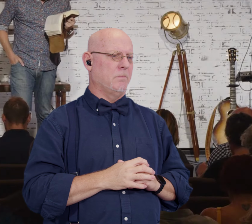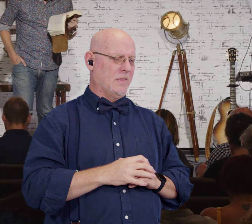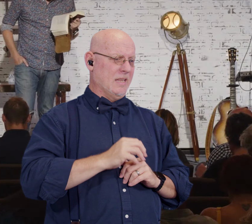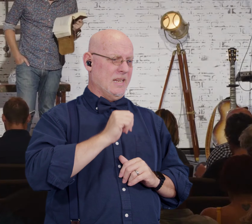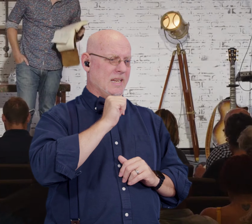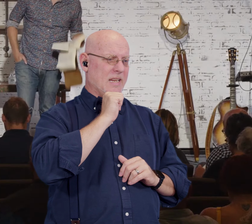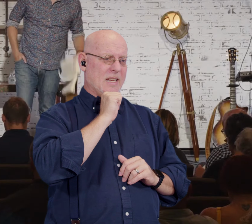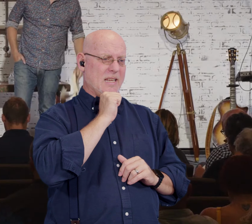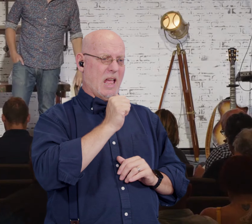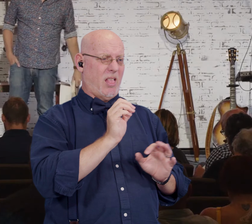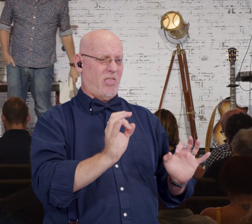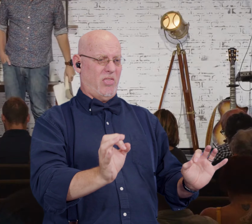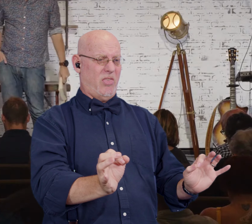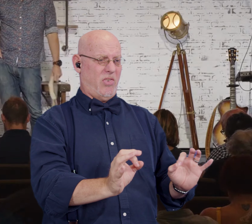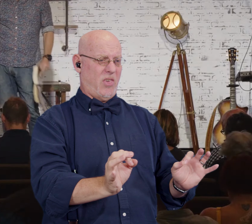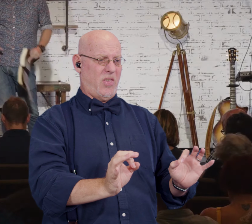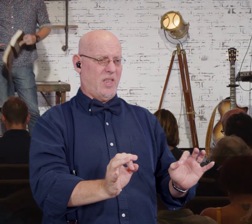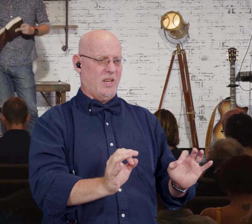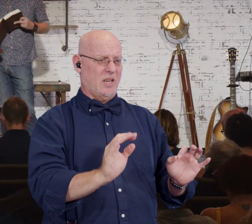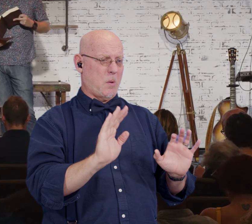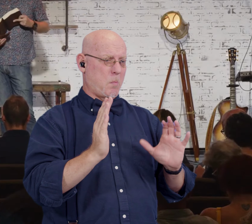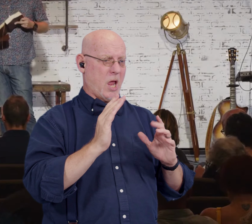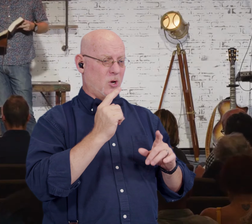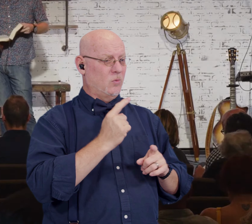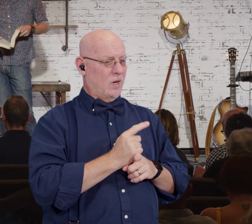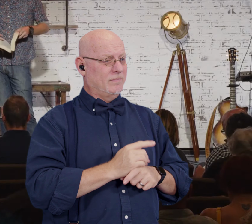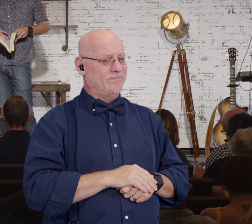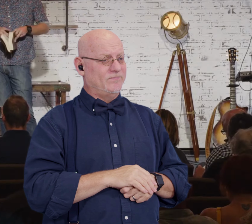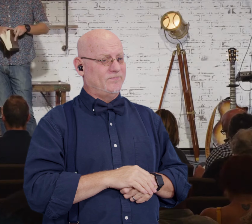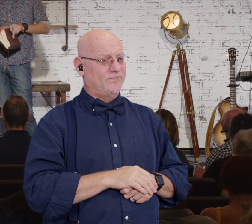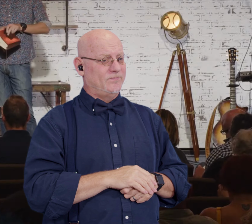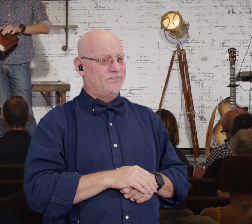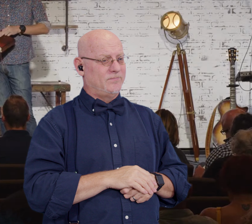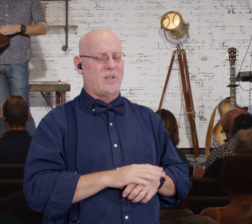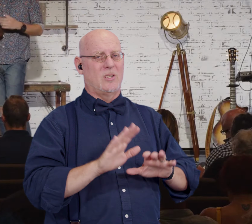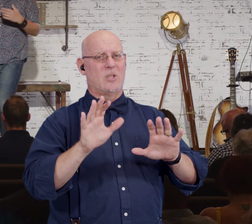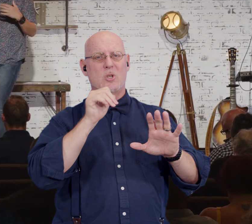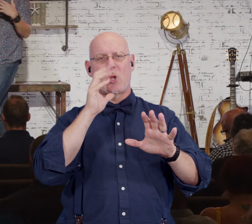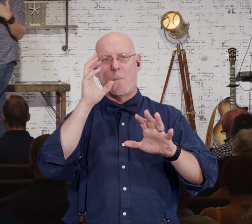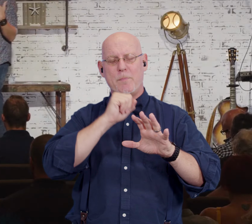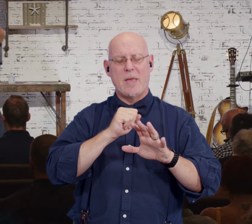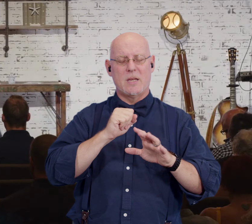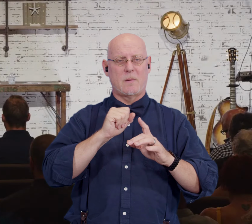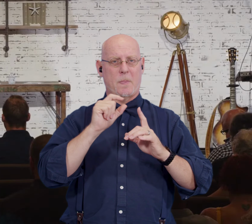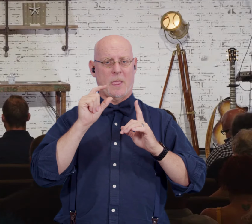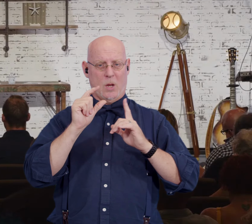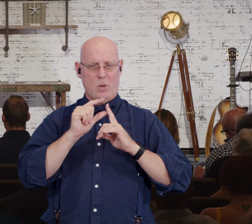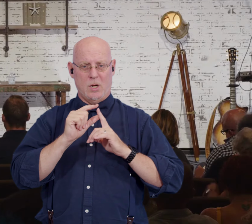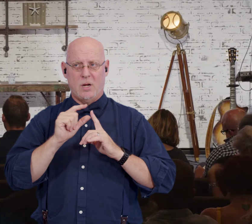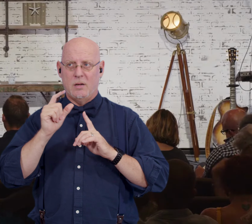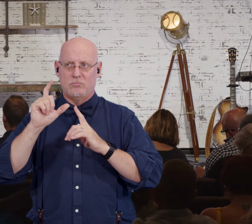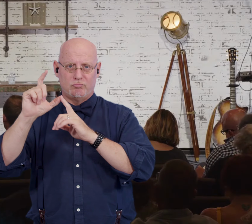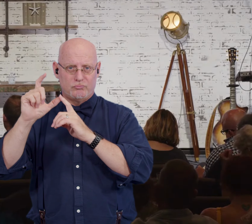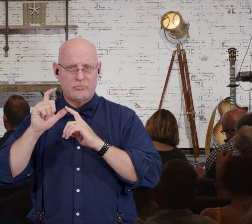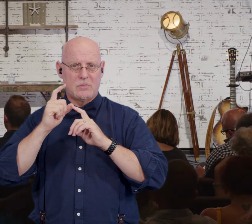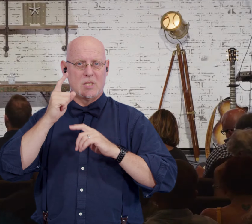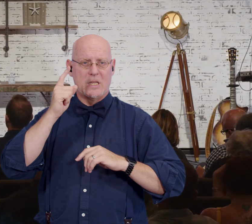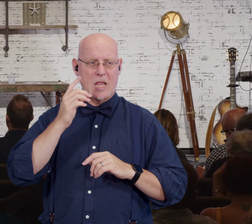Is it not as nothing in your eyes? So don't miss this. The word comes, and here's the